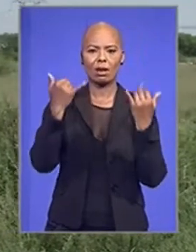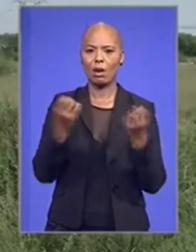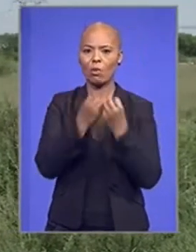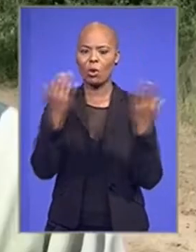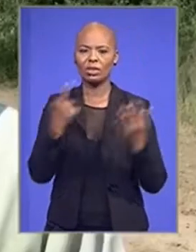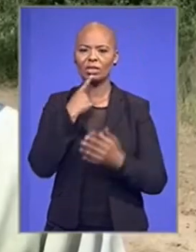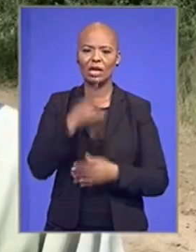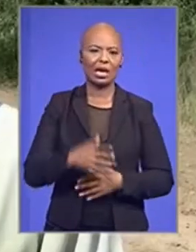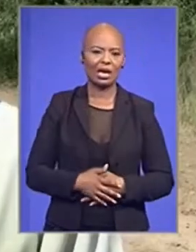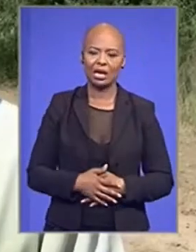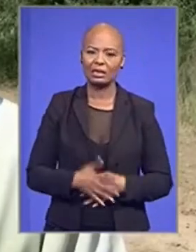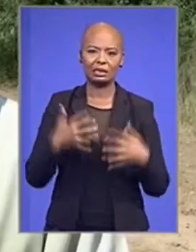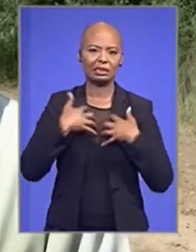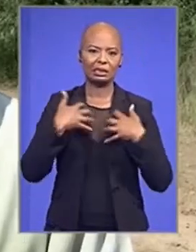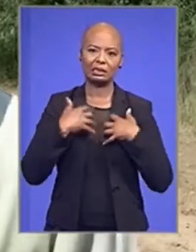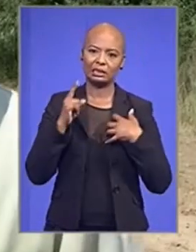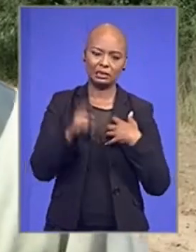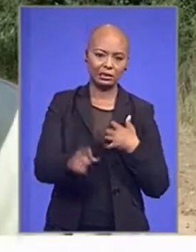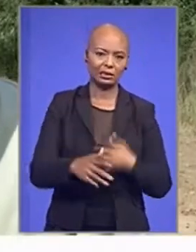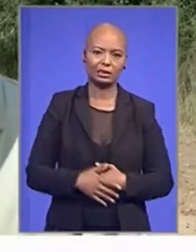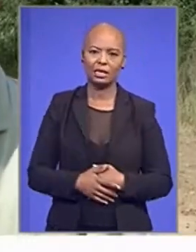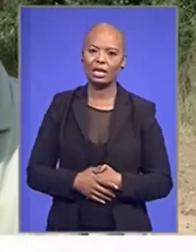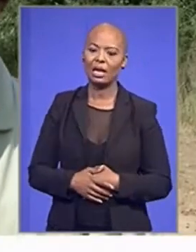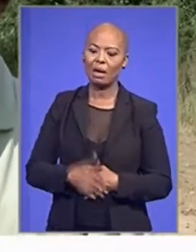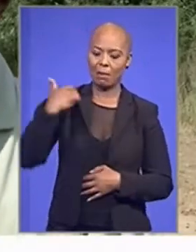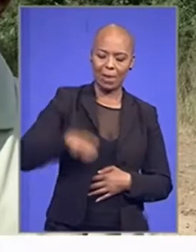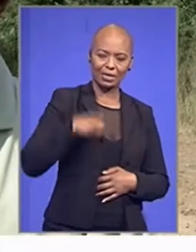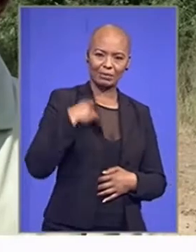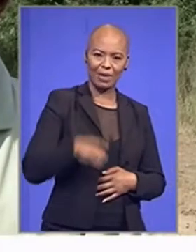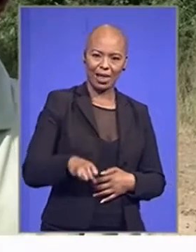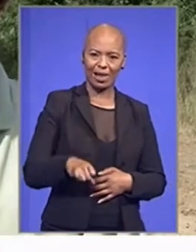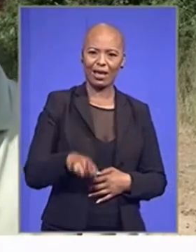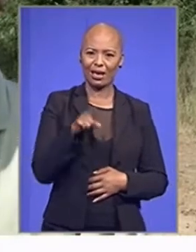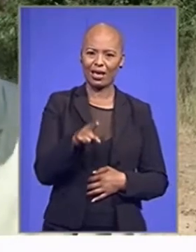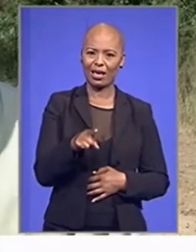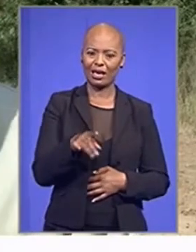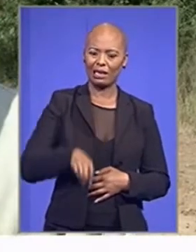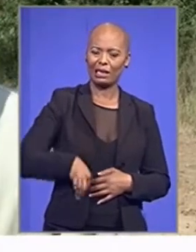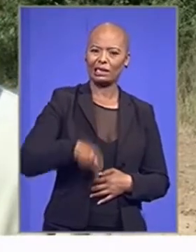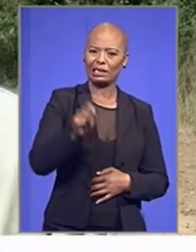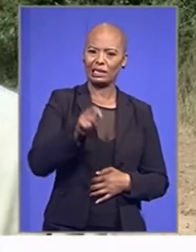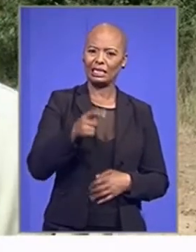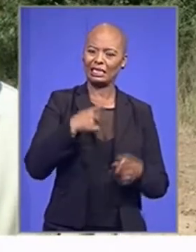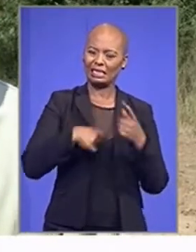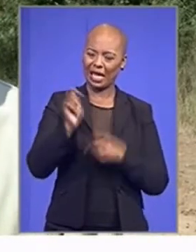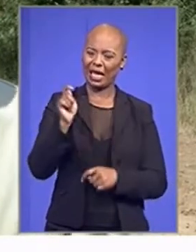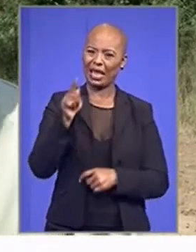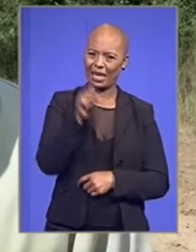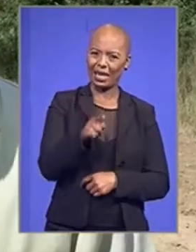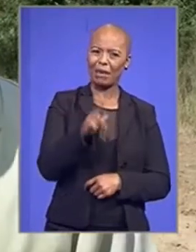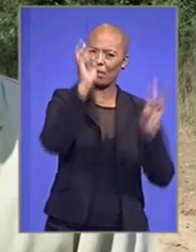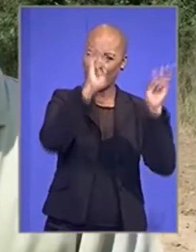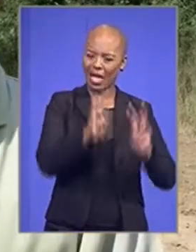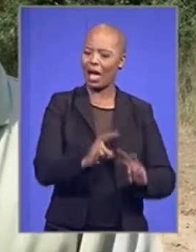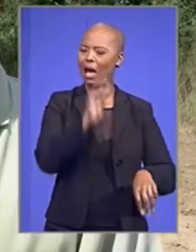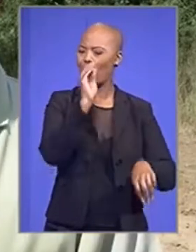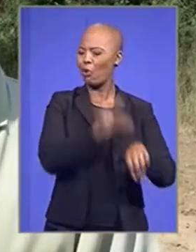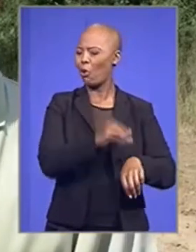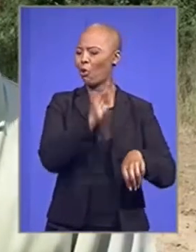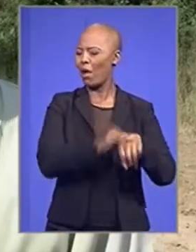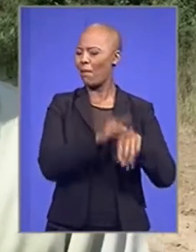Cape. Ra motlakase o ka fewa ke masepala ya go nna mathata hela ha ba ka tswelela re